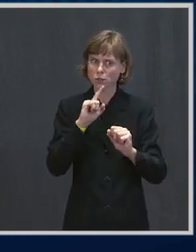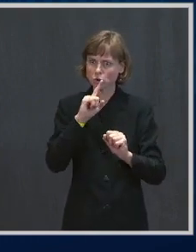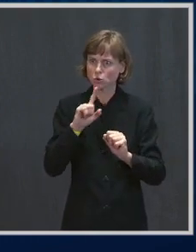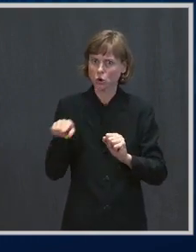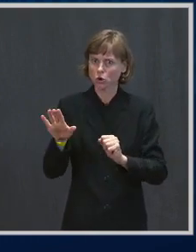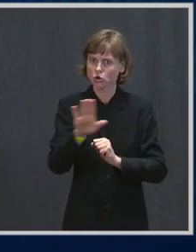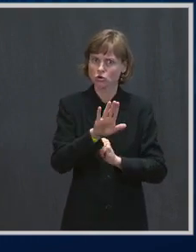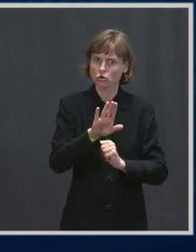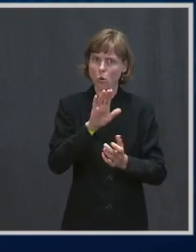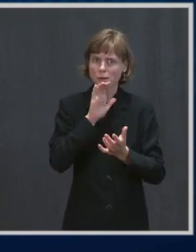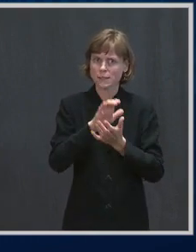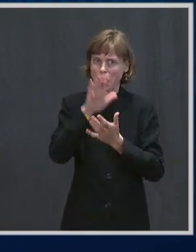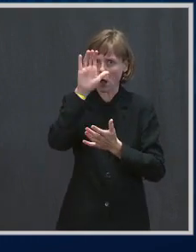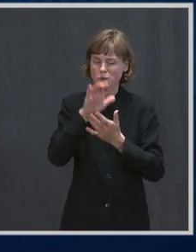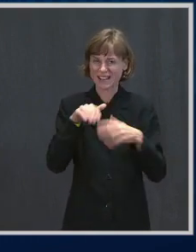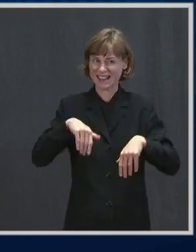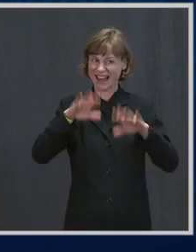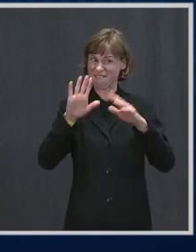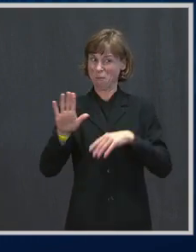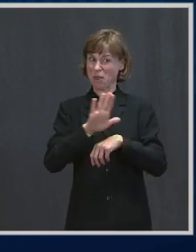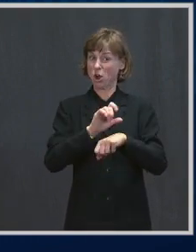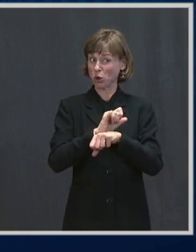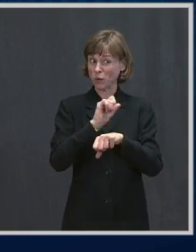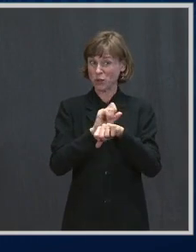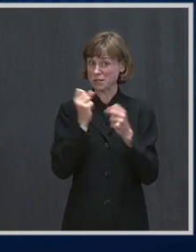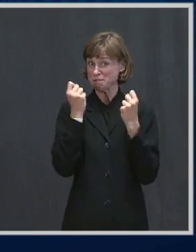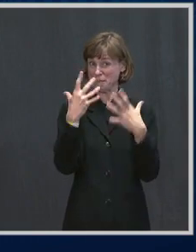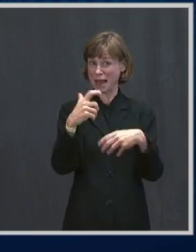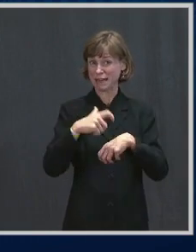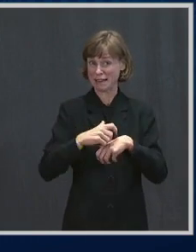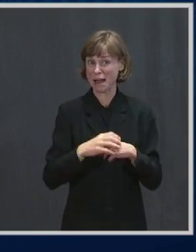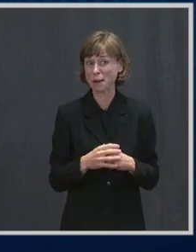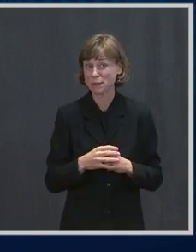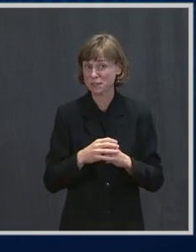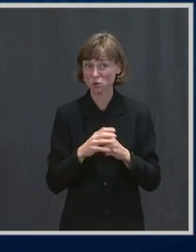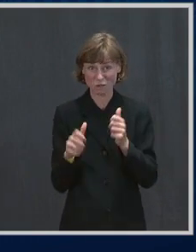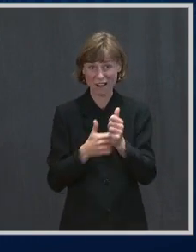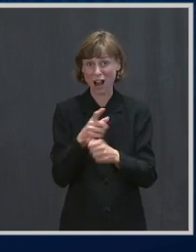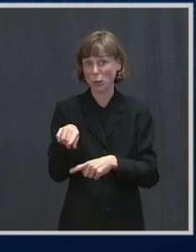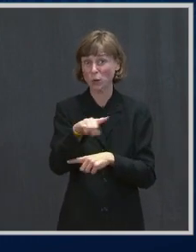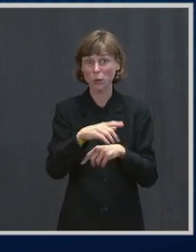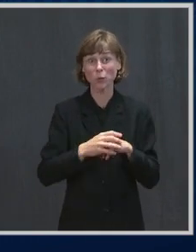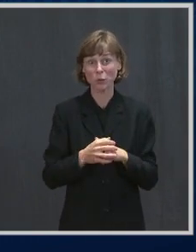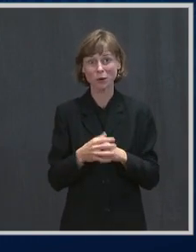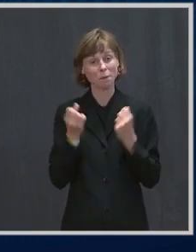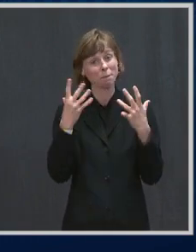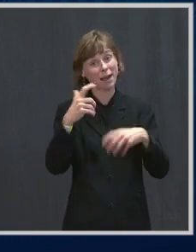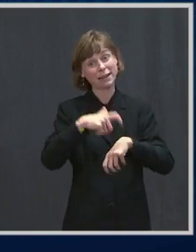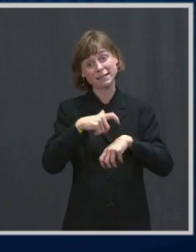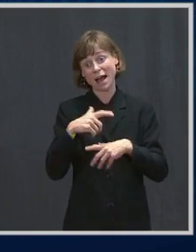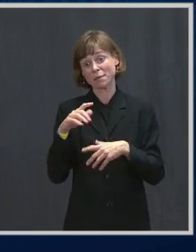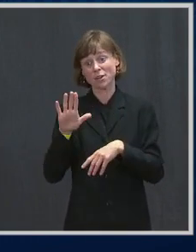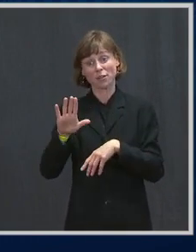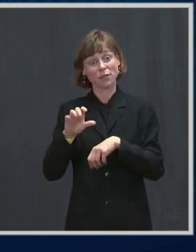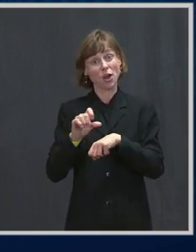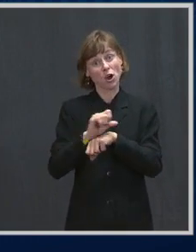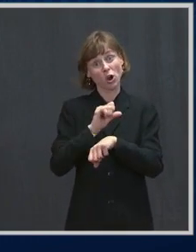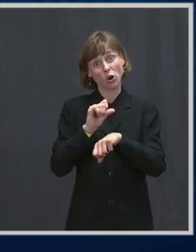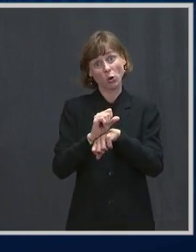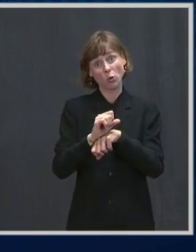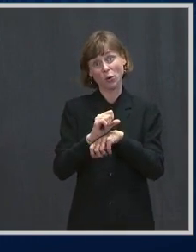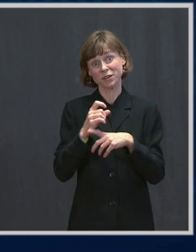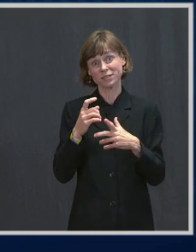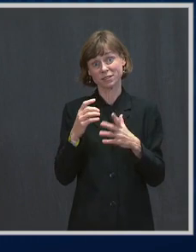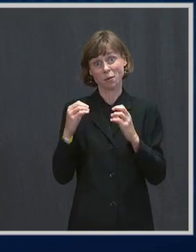spouses, they give up their careers many times to follow you. Many times their careers are as consequential or more consequential than